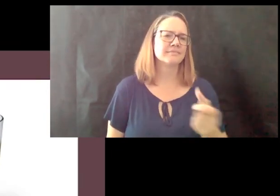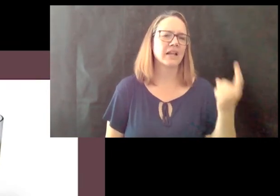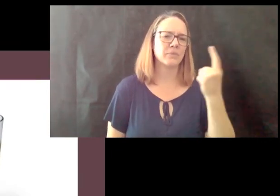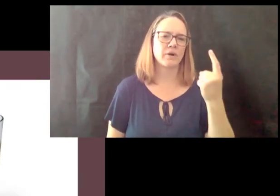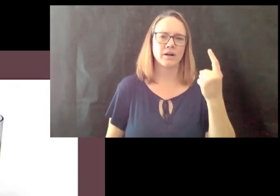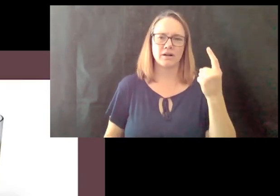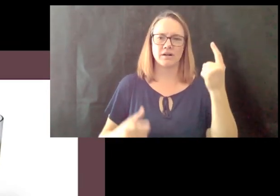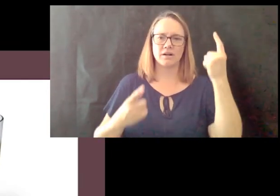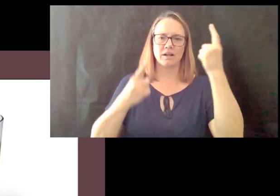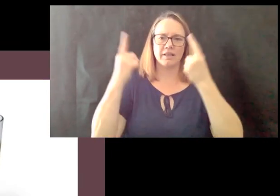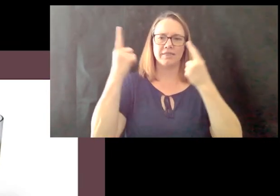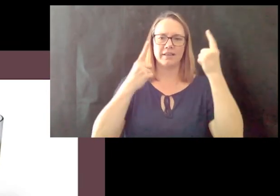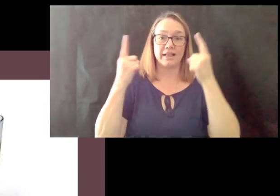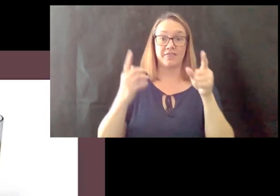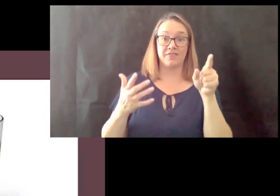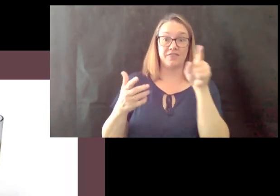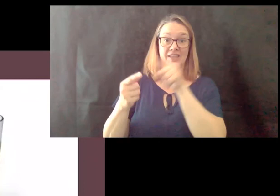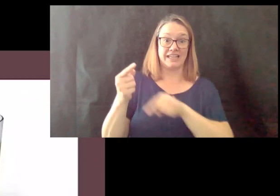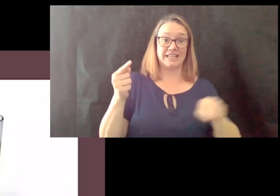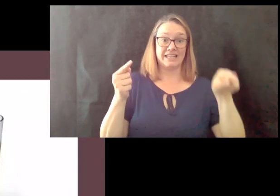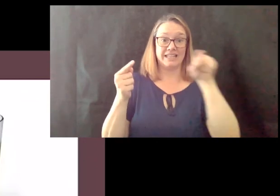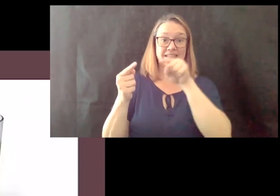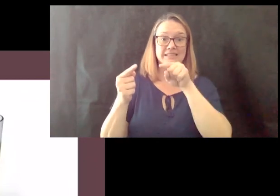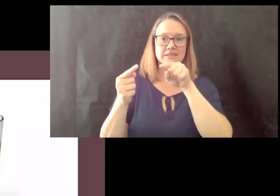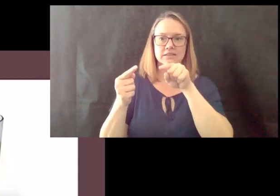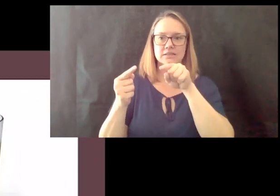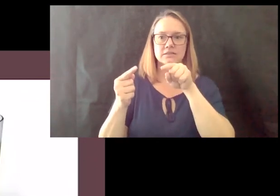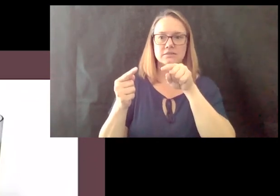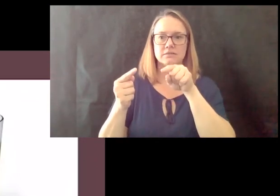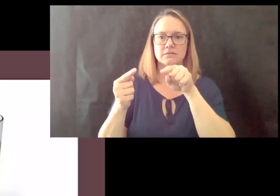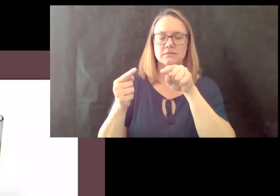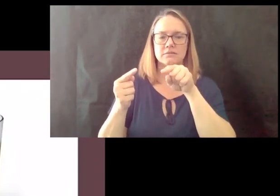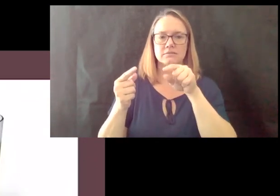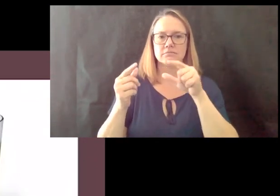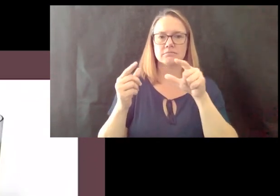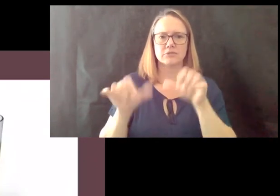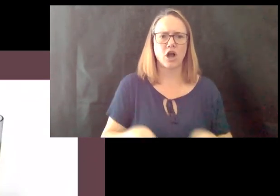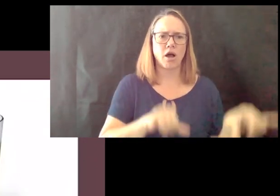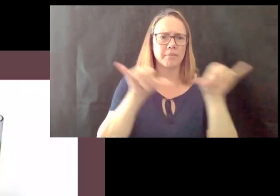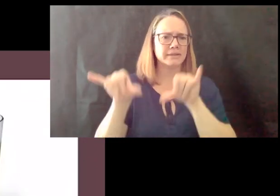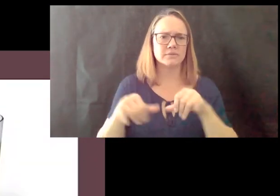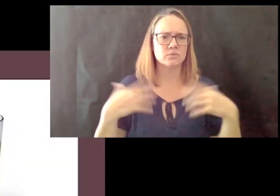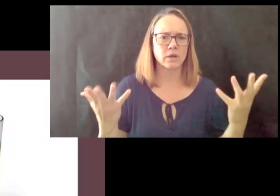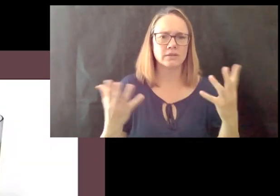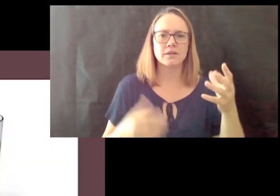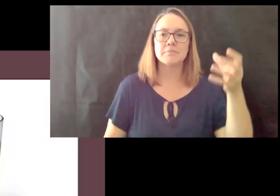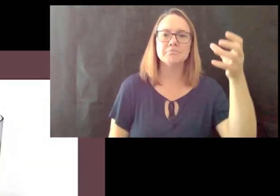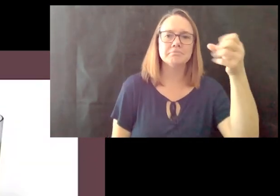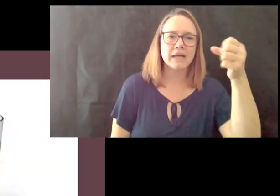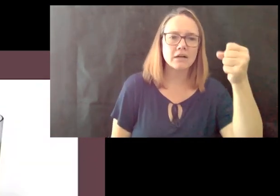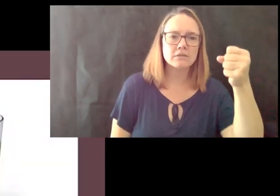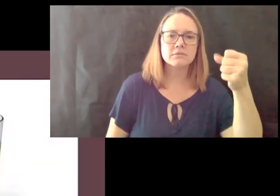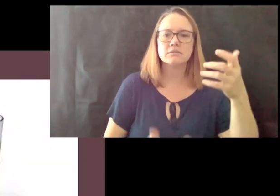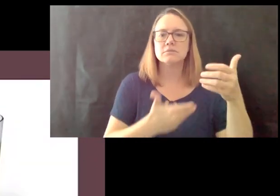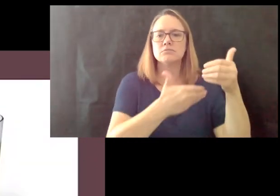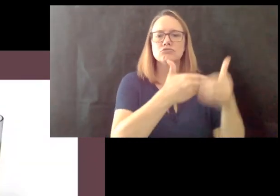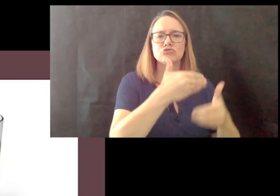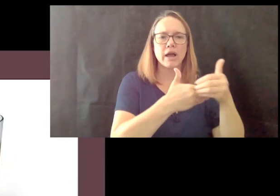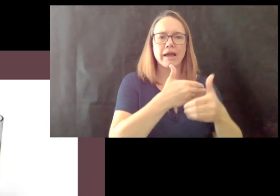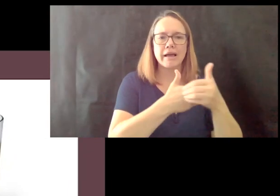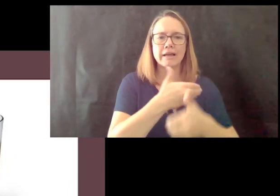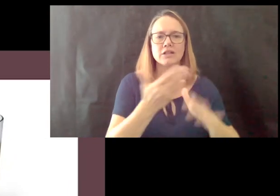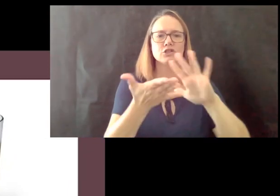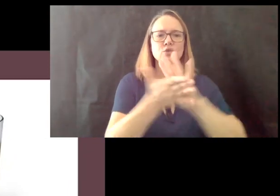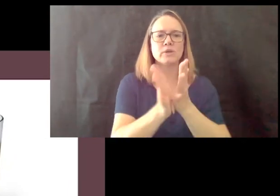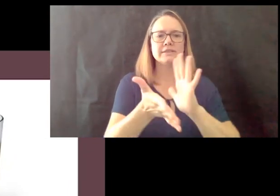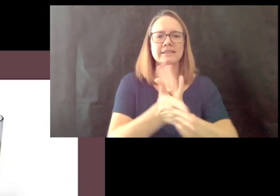Can anybody think of what these items have in common? We have a glass of milk, that's a beverage. We have a piece of